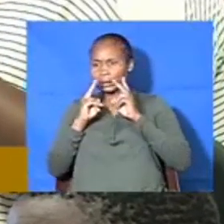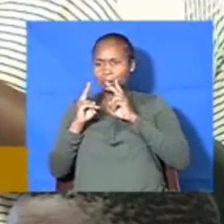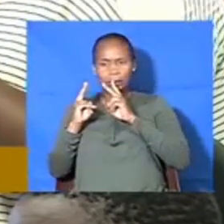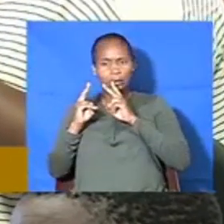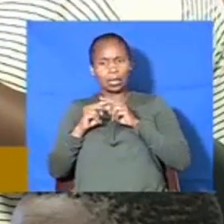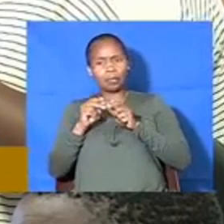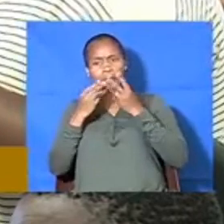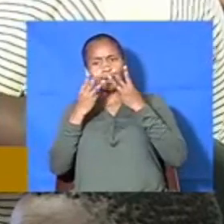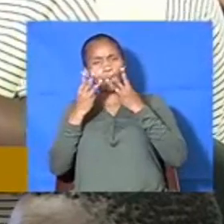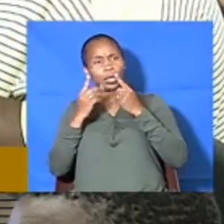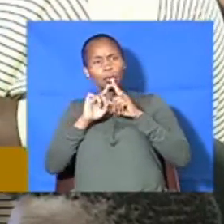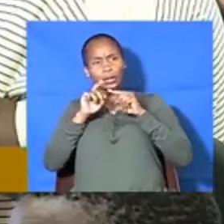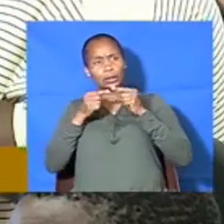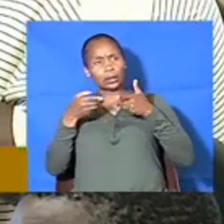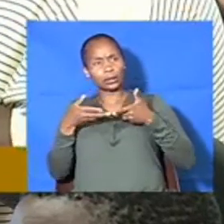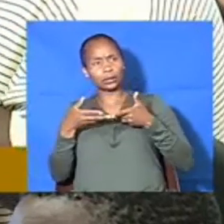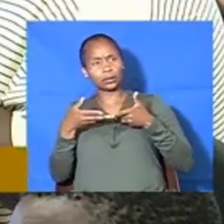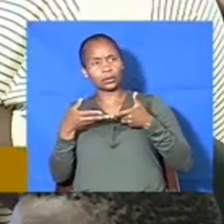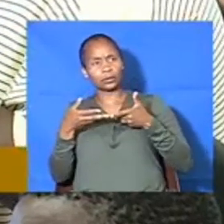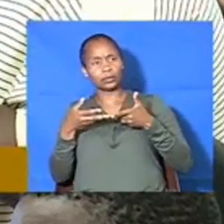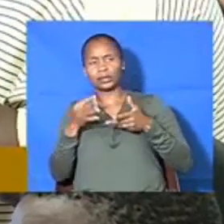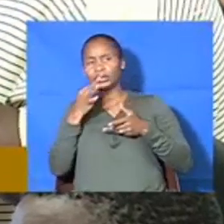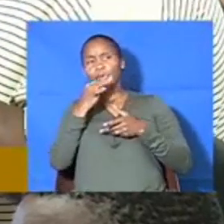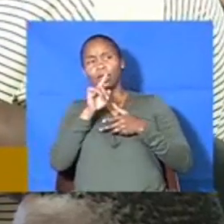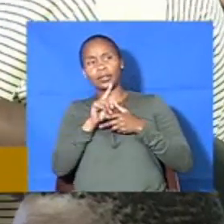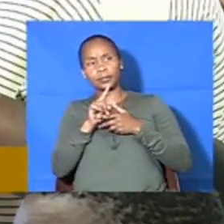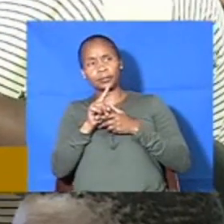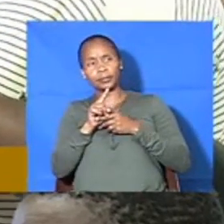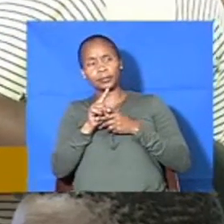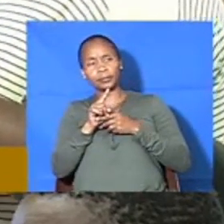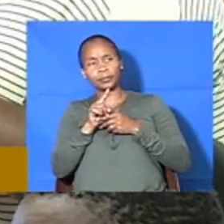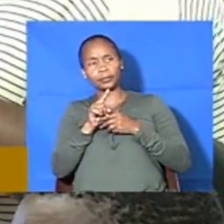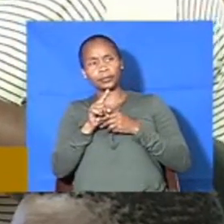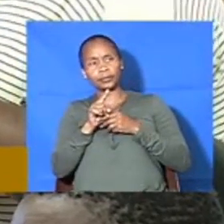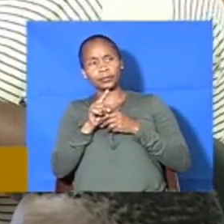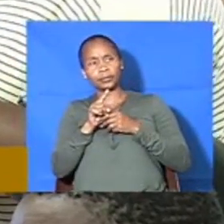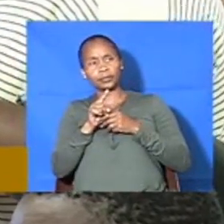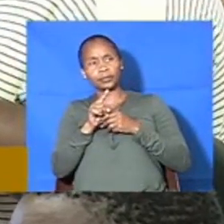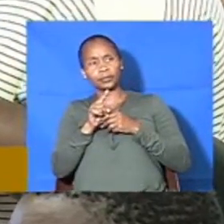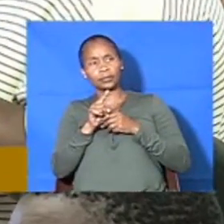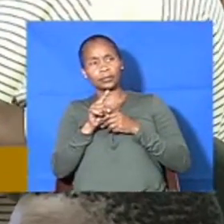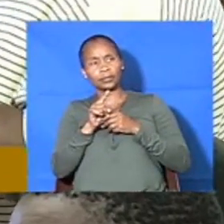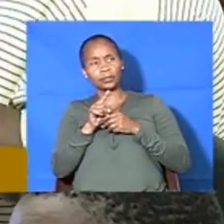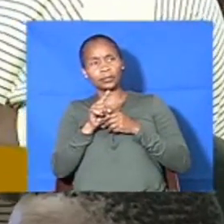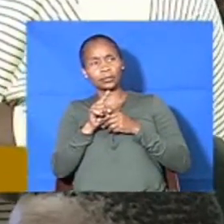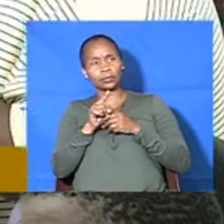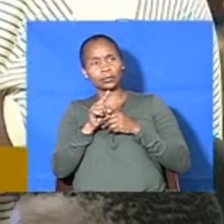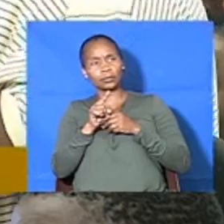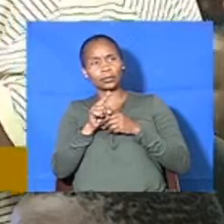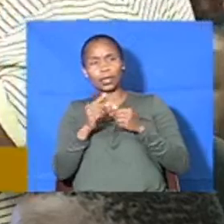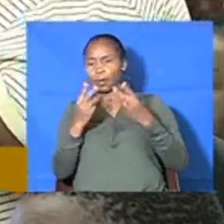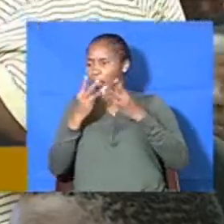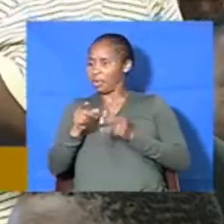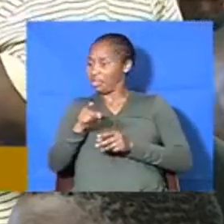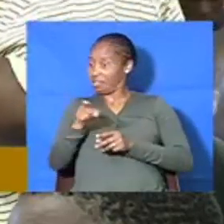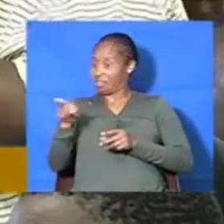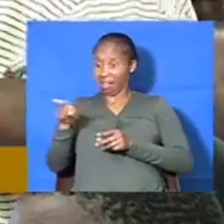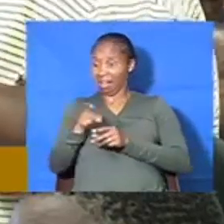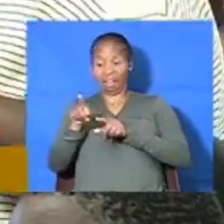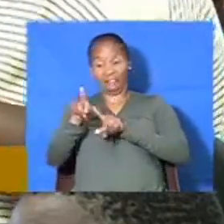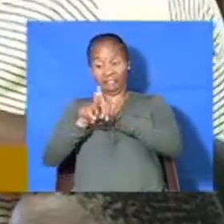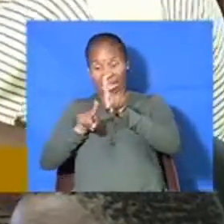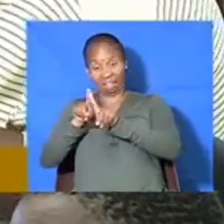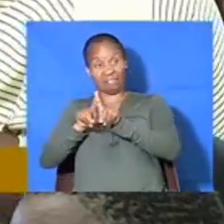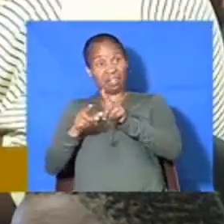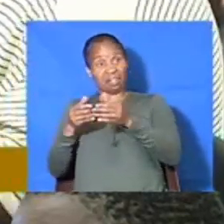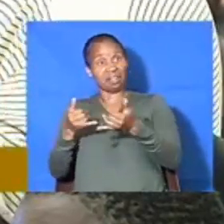Social Development. I mean the Portfolio for Health and Social Development. Tani leso shibulaburu shingabulabula. Rosu